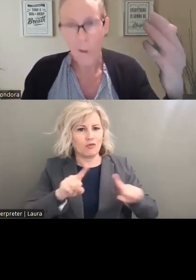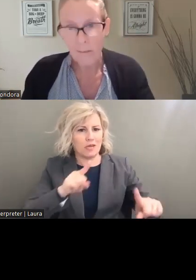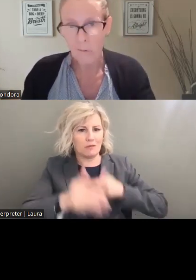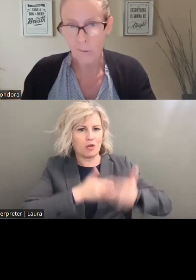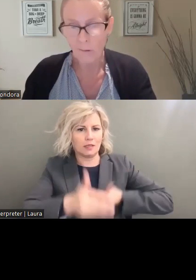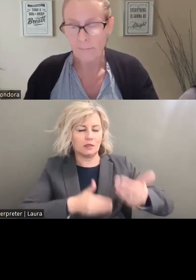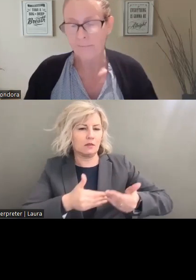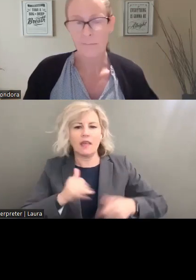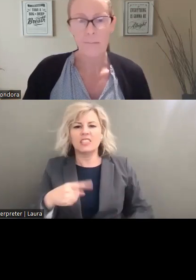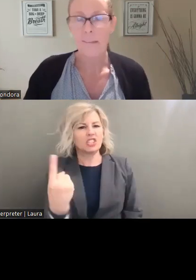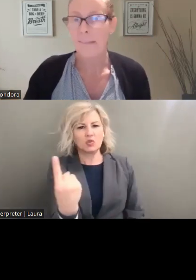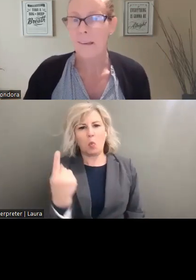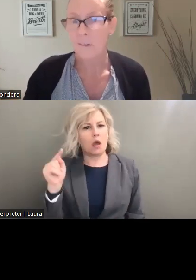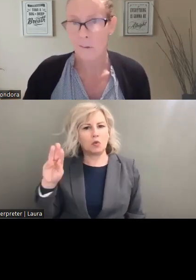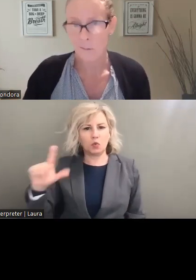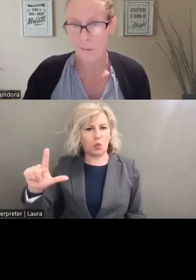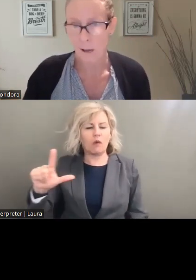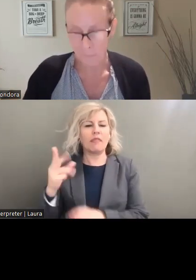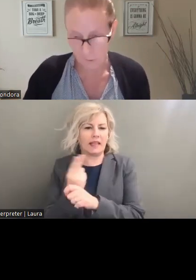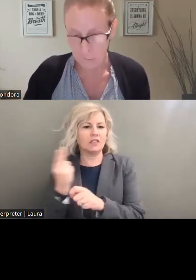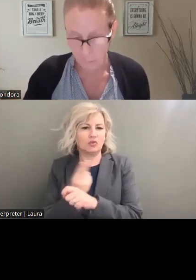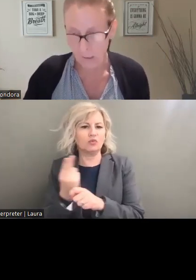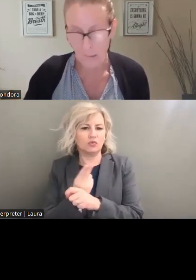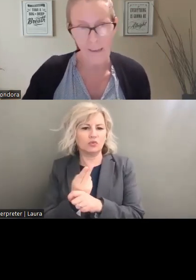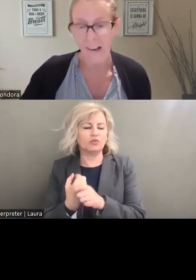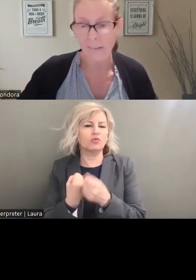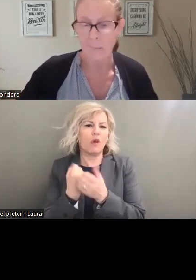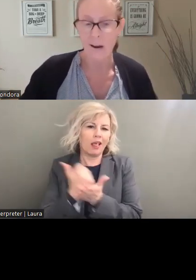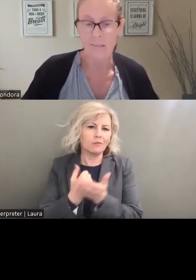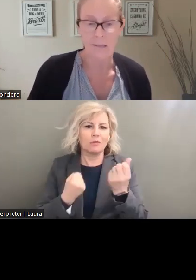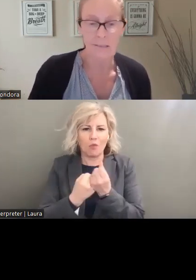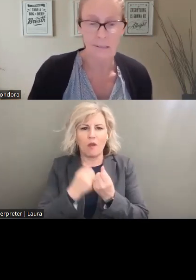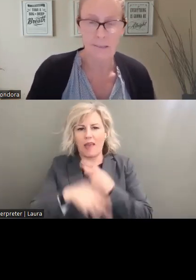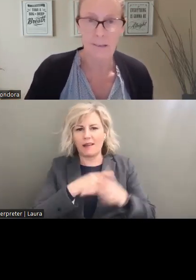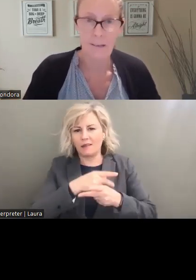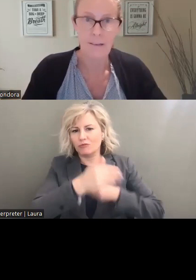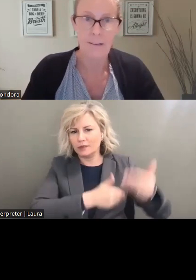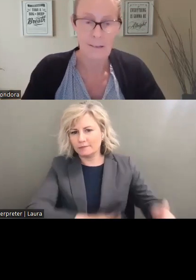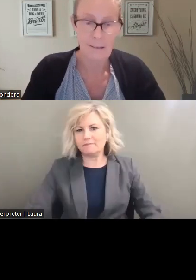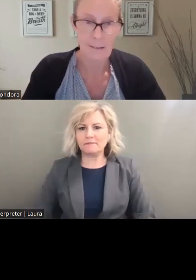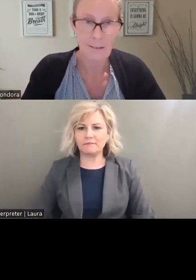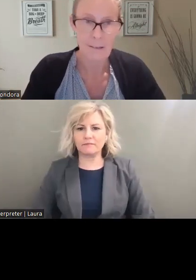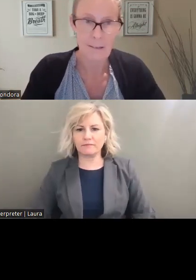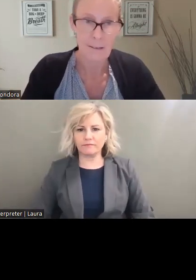just one tool that they can use to support that kind of a process.